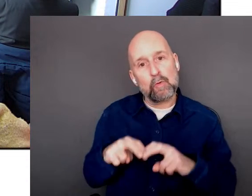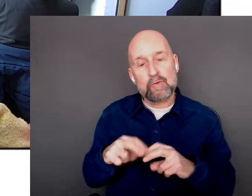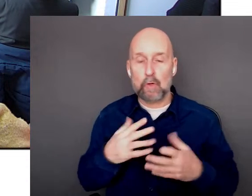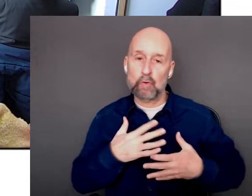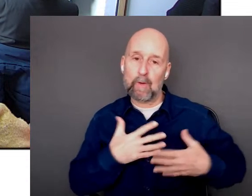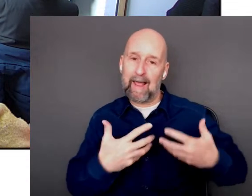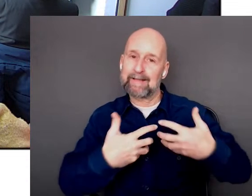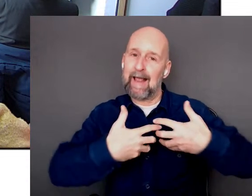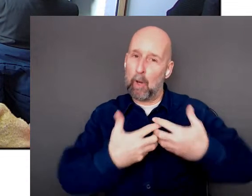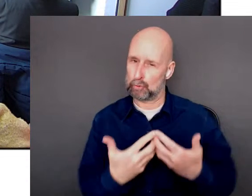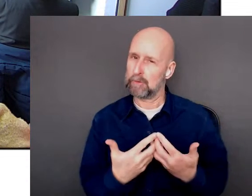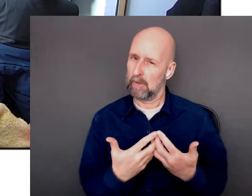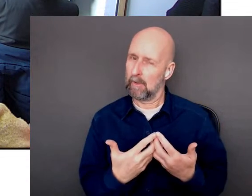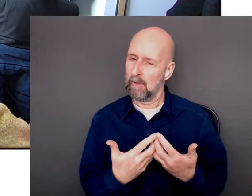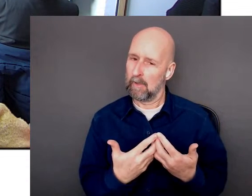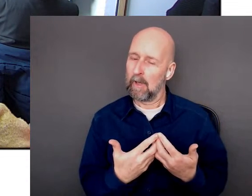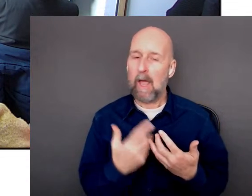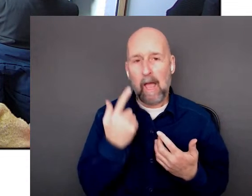say like,